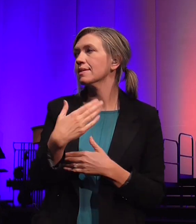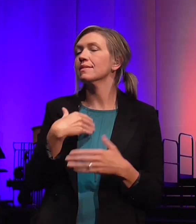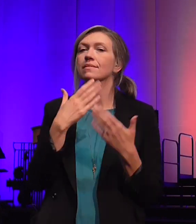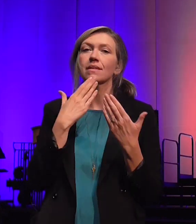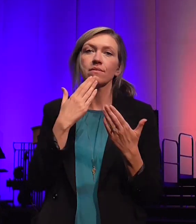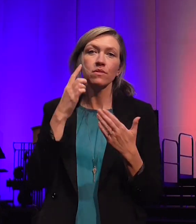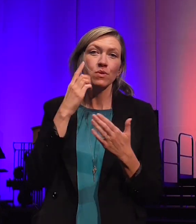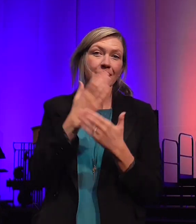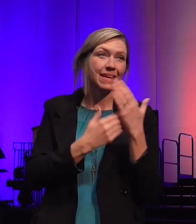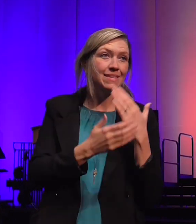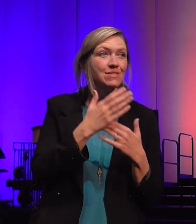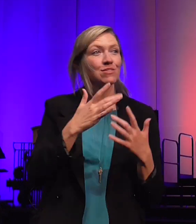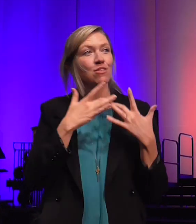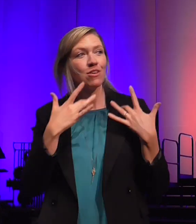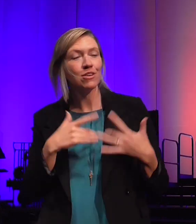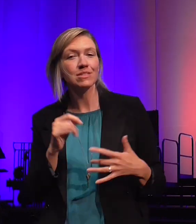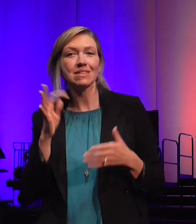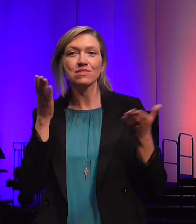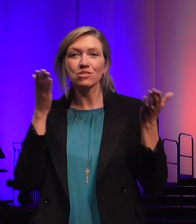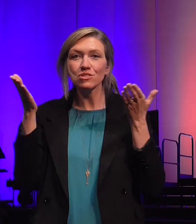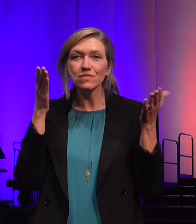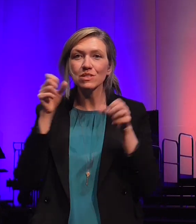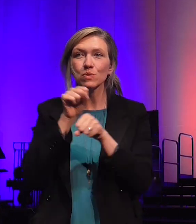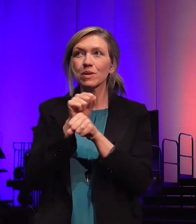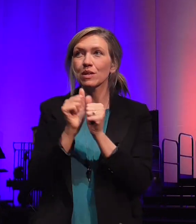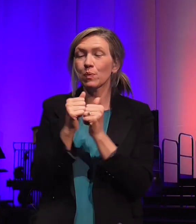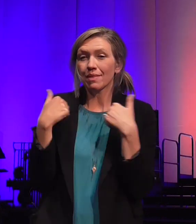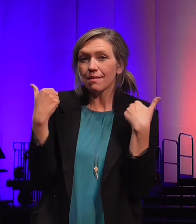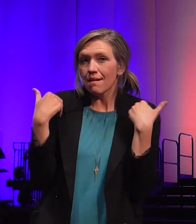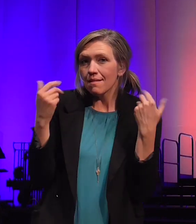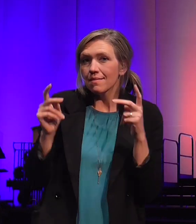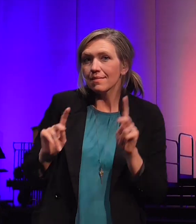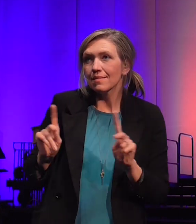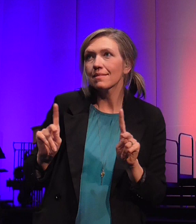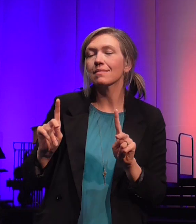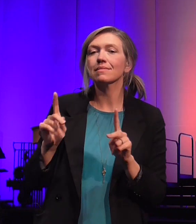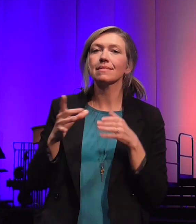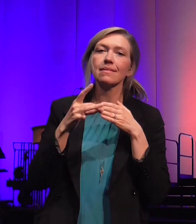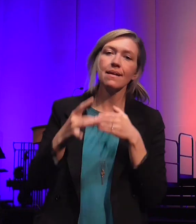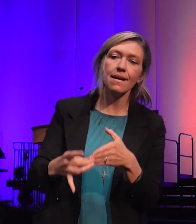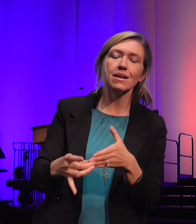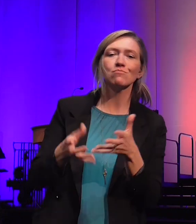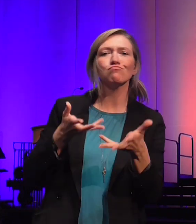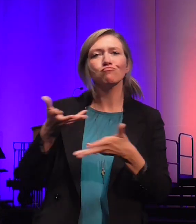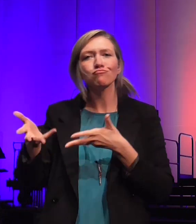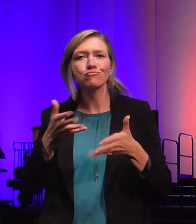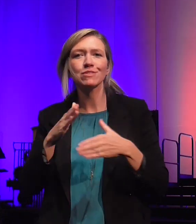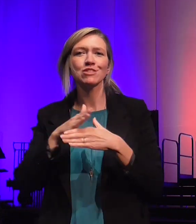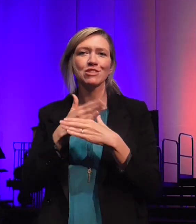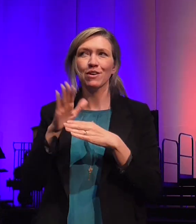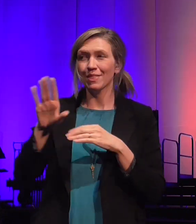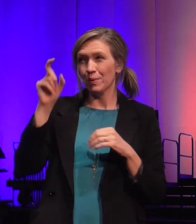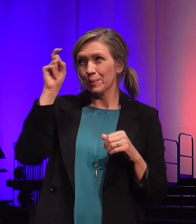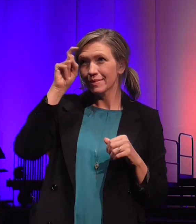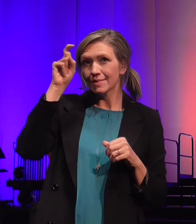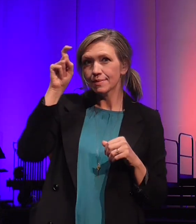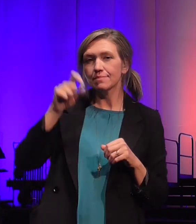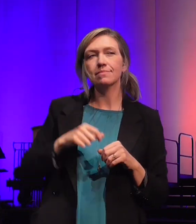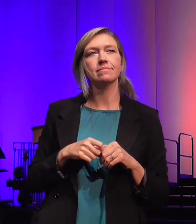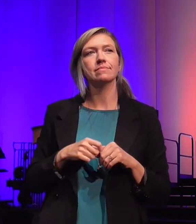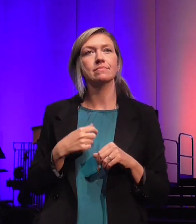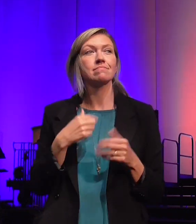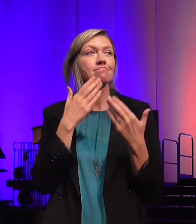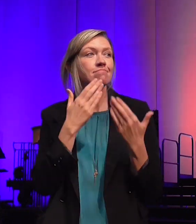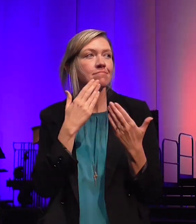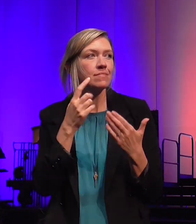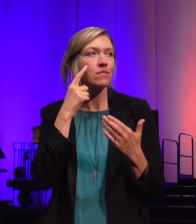for those hands and hearts of service that are working with our youth, guiding, sharing wisdom. I give thanks for